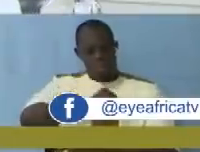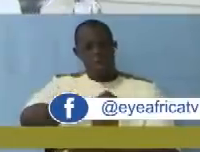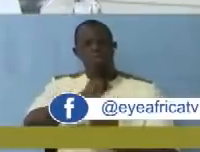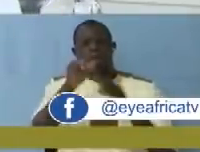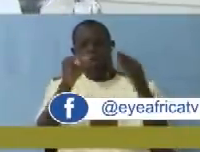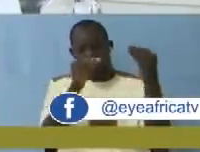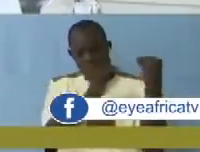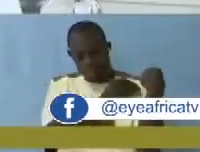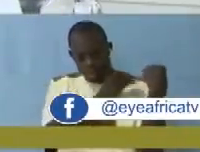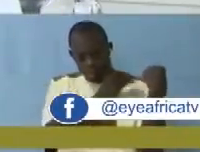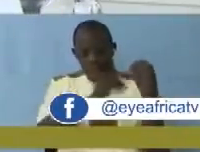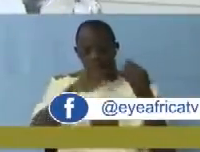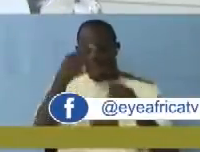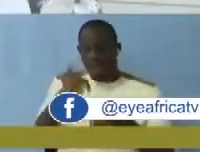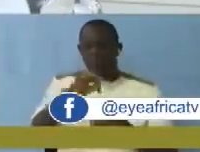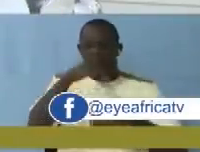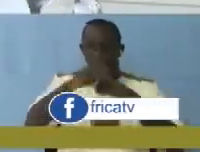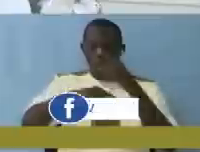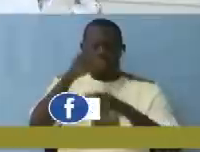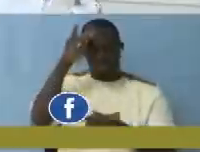Okay,